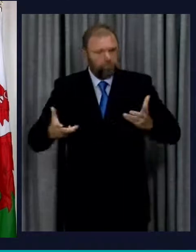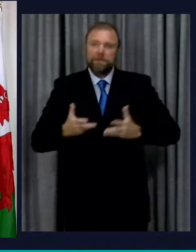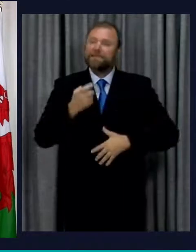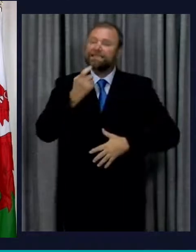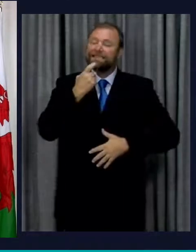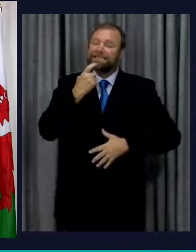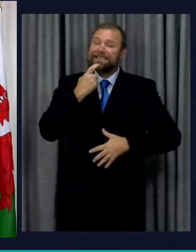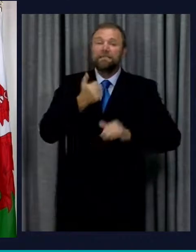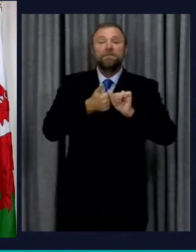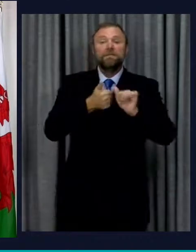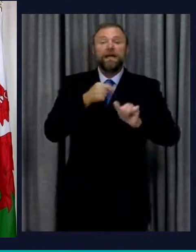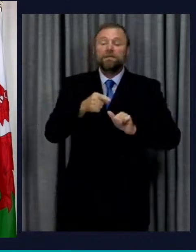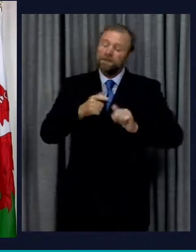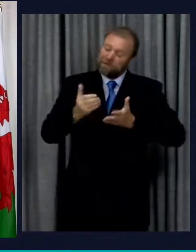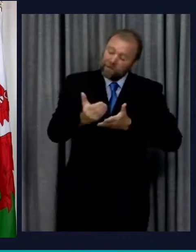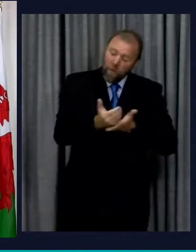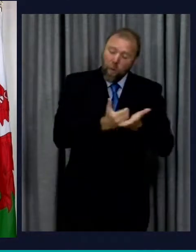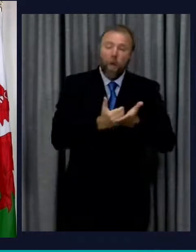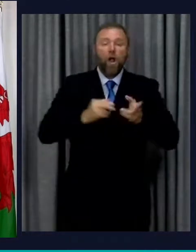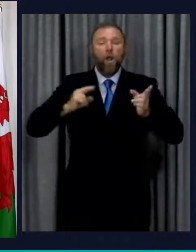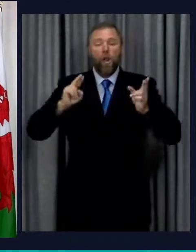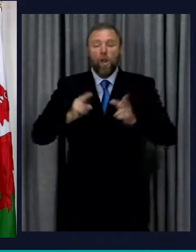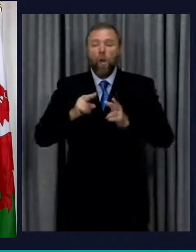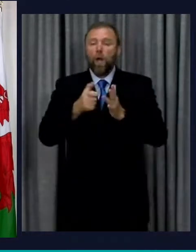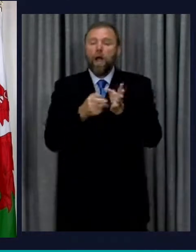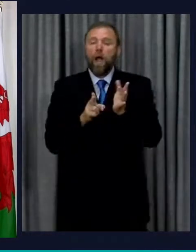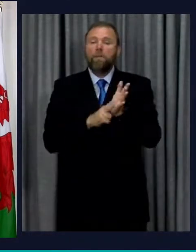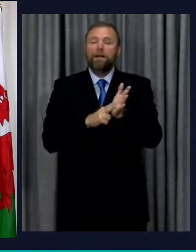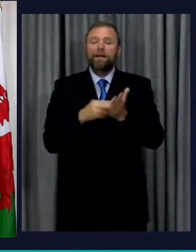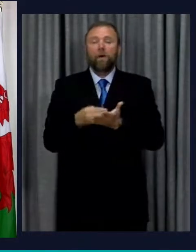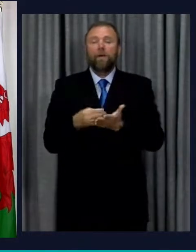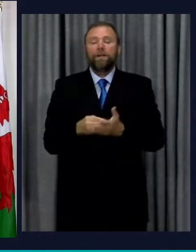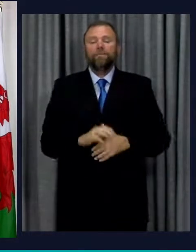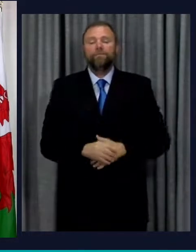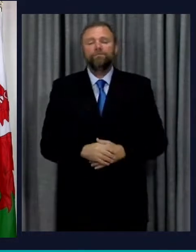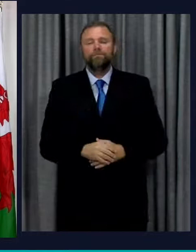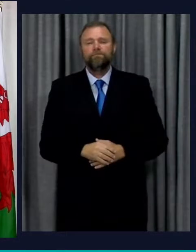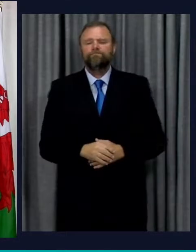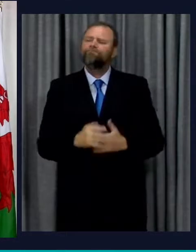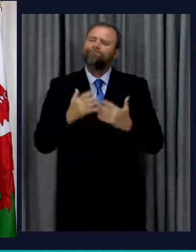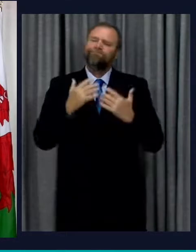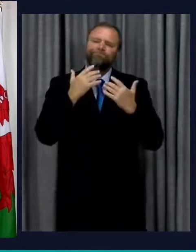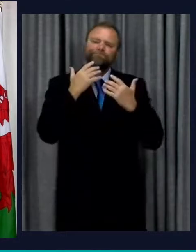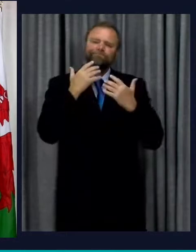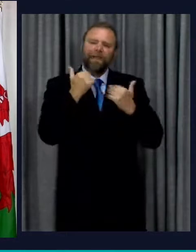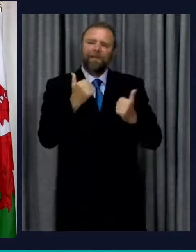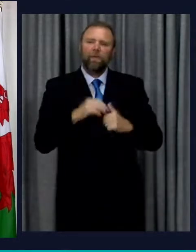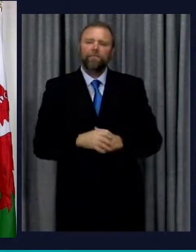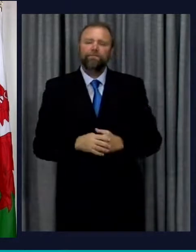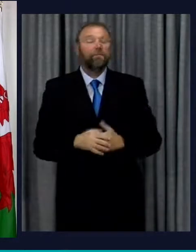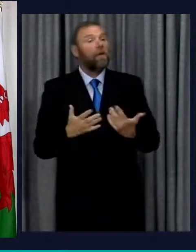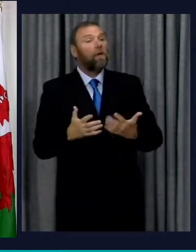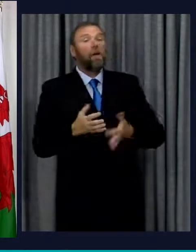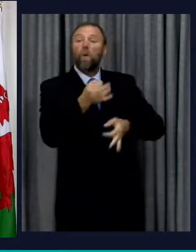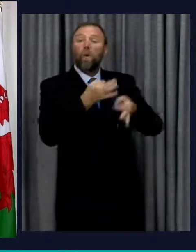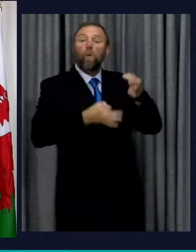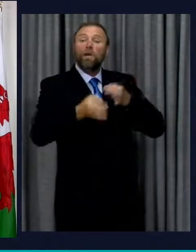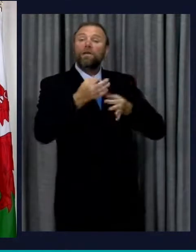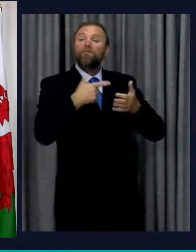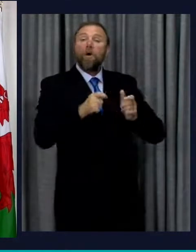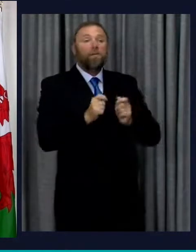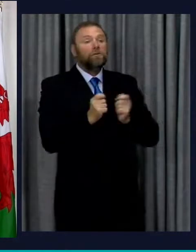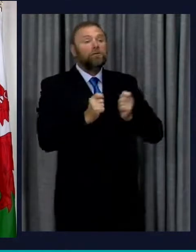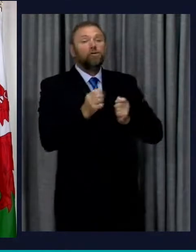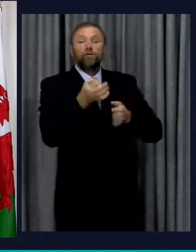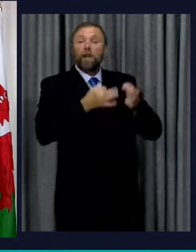a secure and low-carbon economy. Thank you. I'll now take questions from the media.